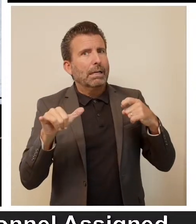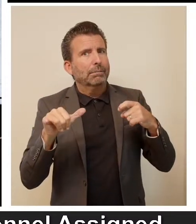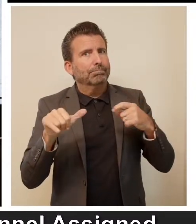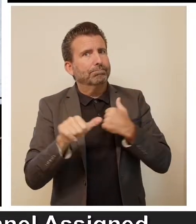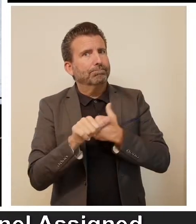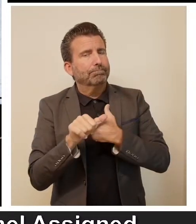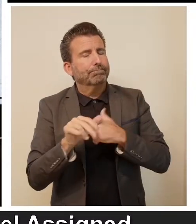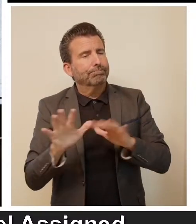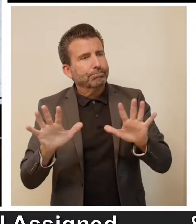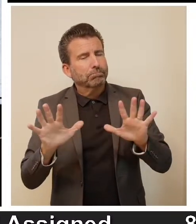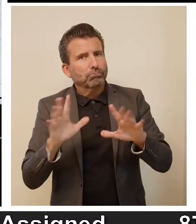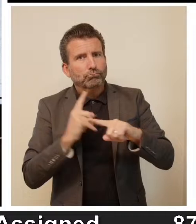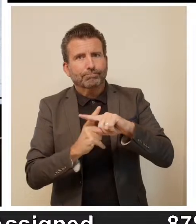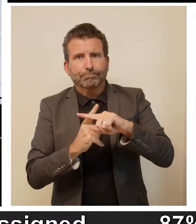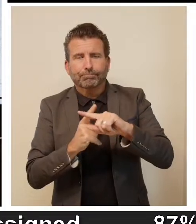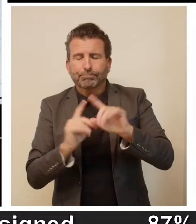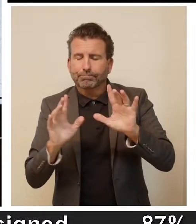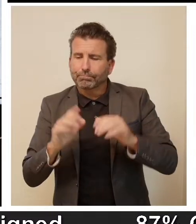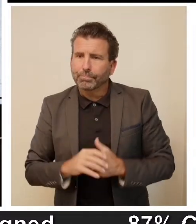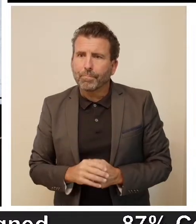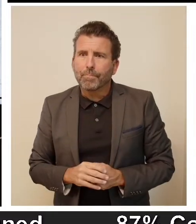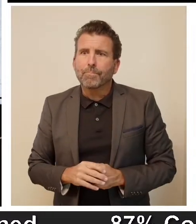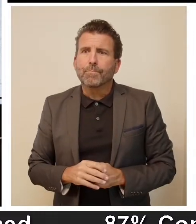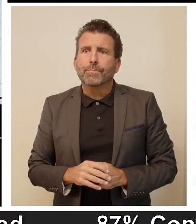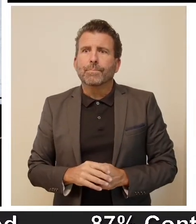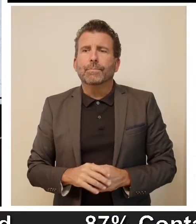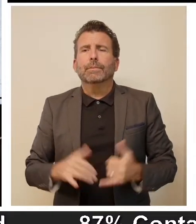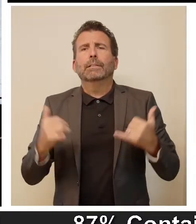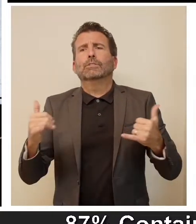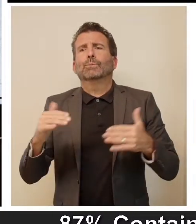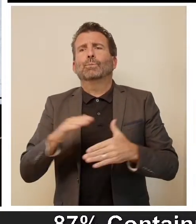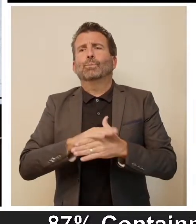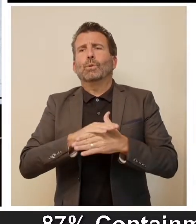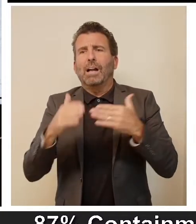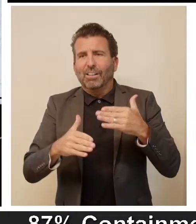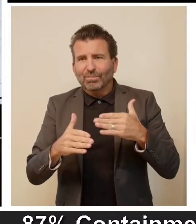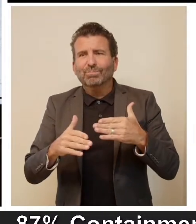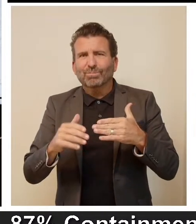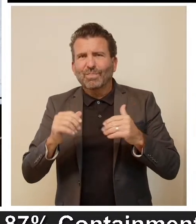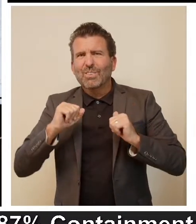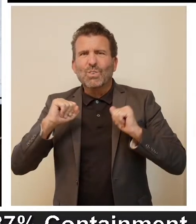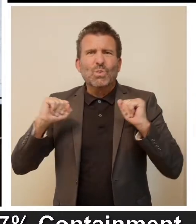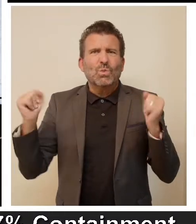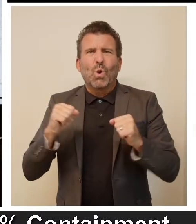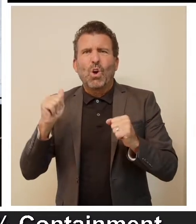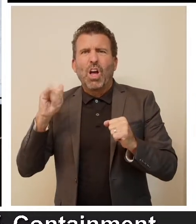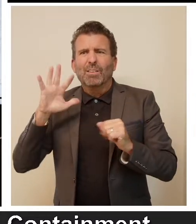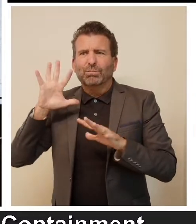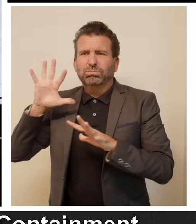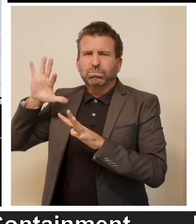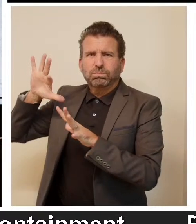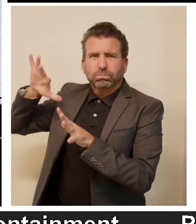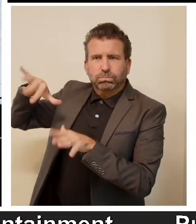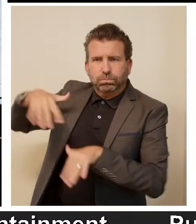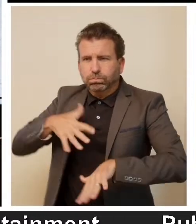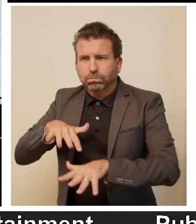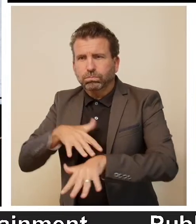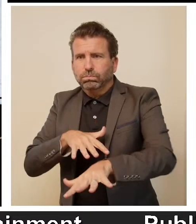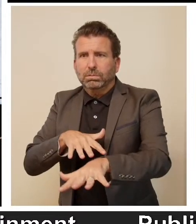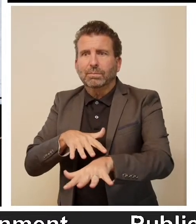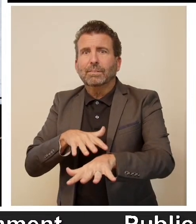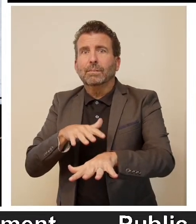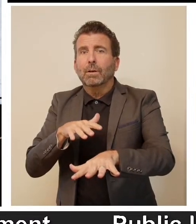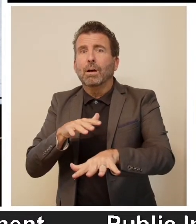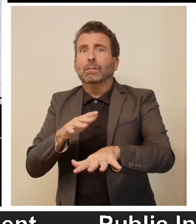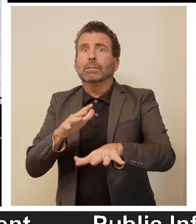cold front that'll sweep across the area sometime this weekend, and that's going to bring us a chance of rain. Chances aren't looking very good for very